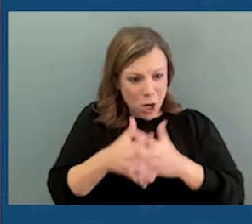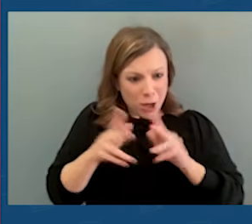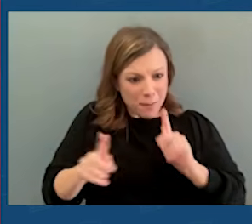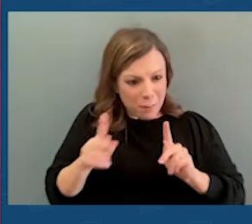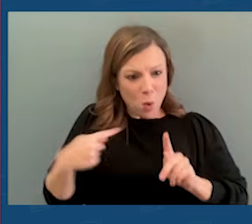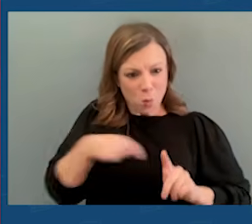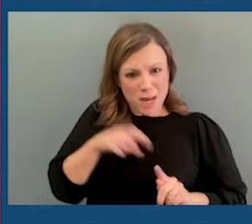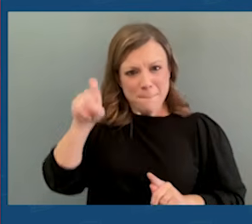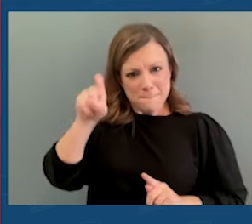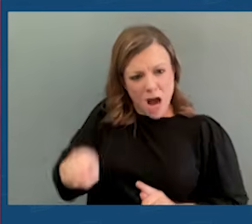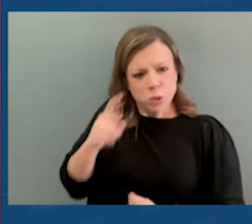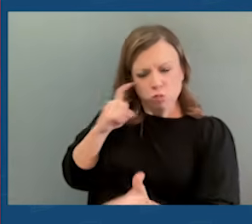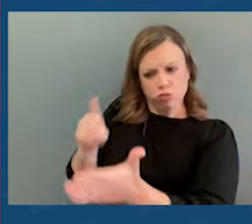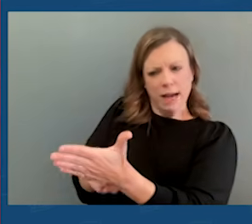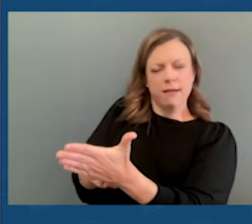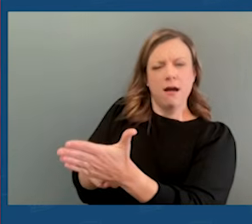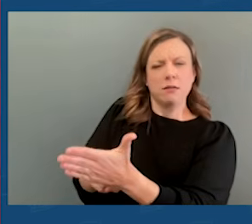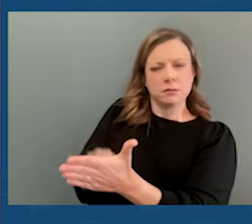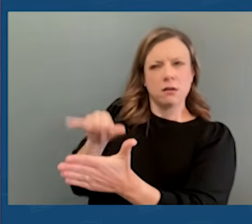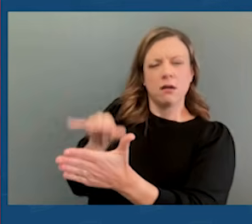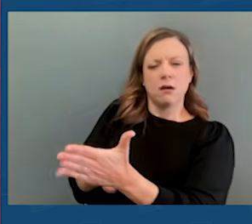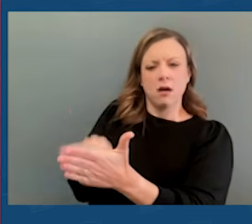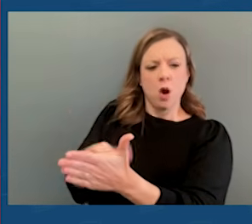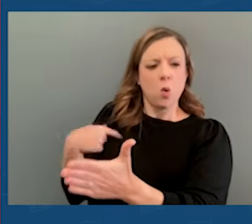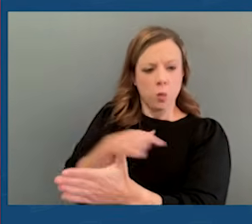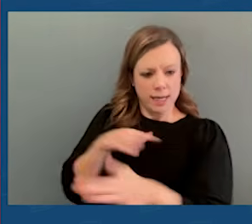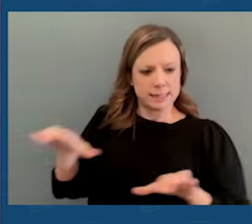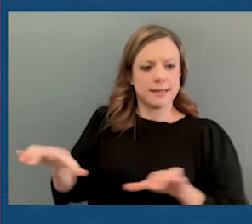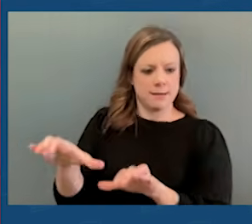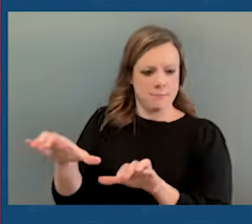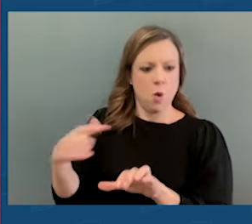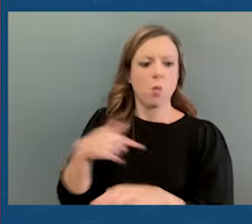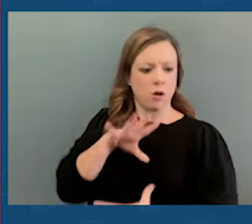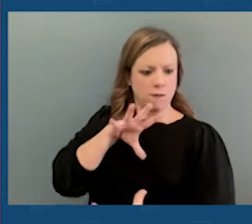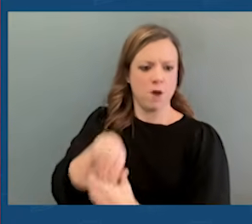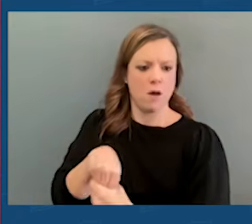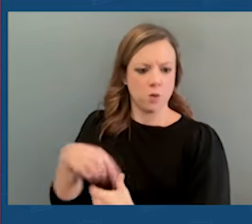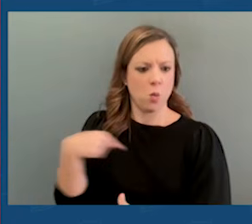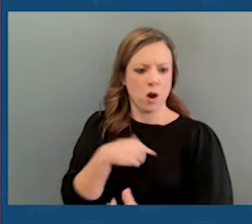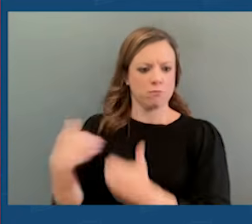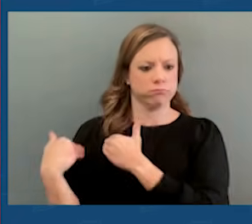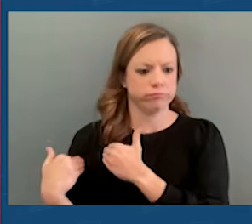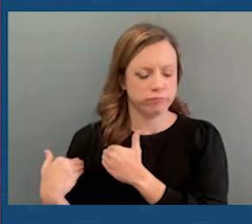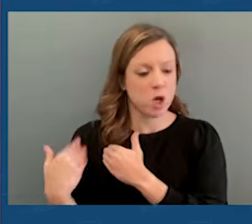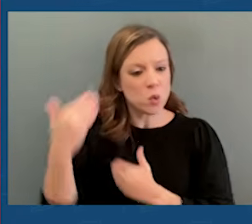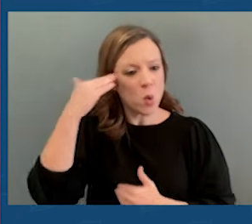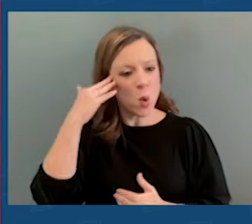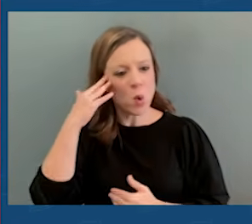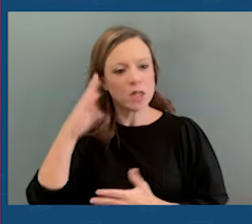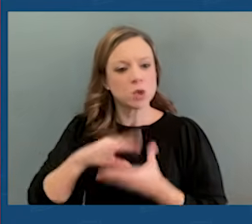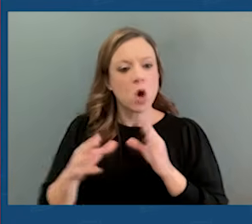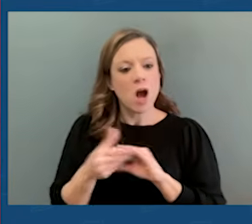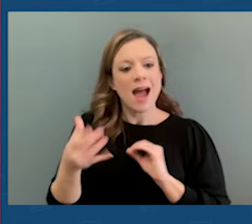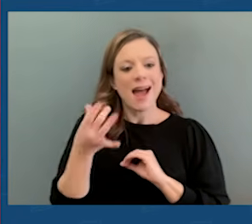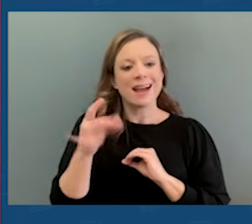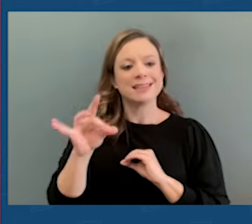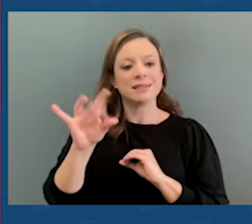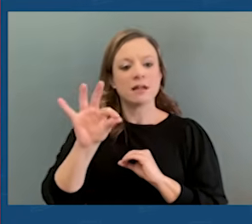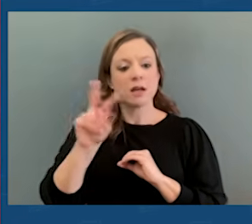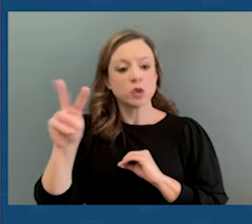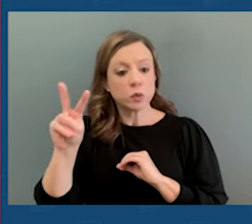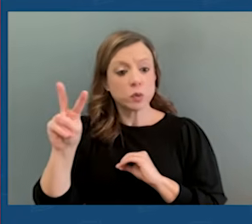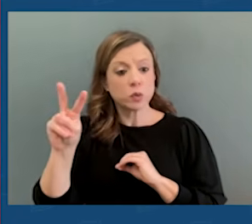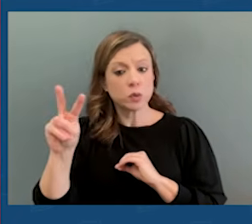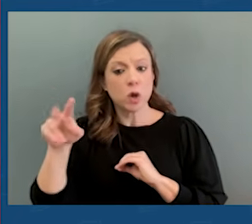You know, New York was no different. Some of you may know the story. In 1892, Port Jervis was a quaint little hamlet, about 9,000